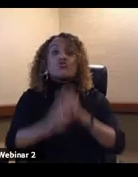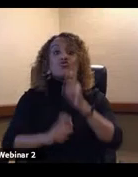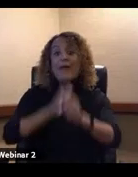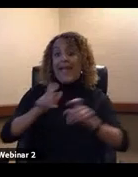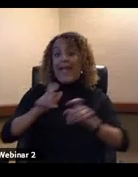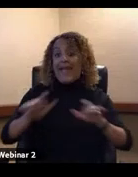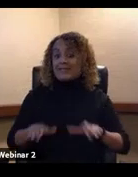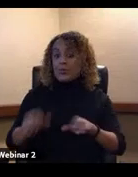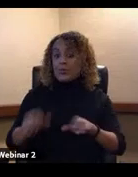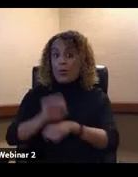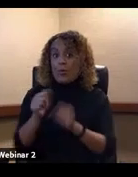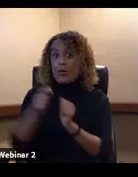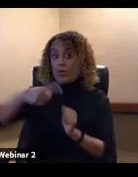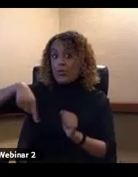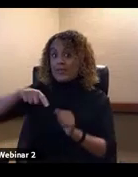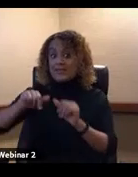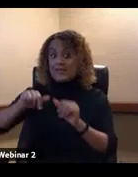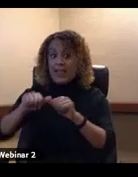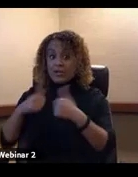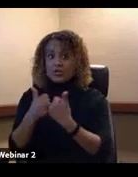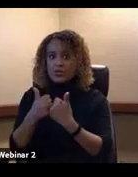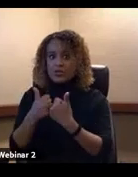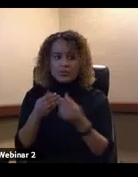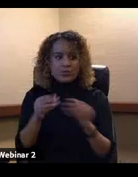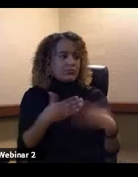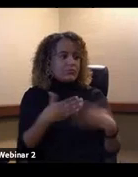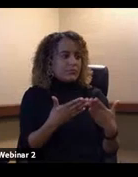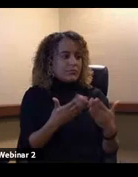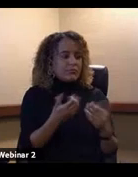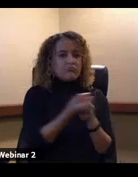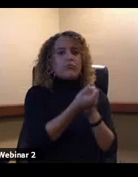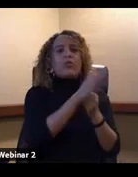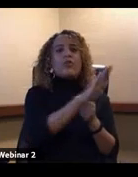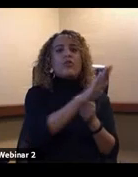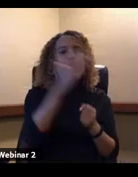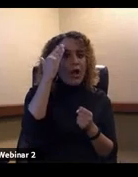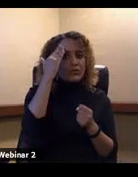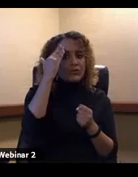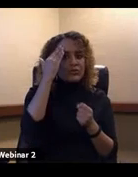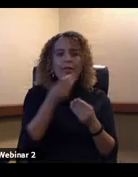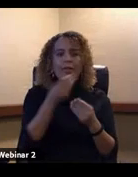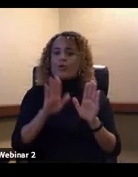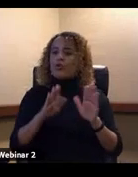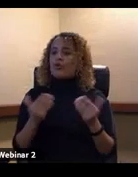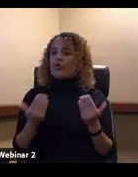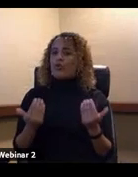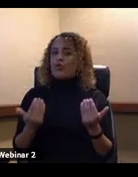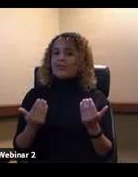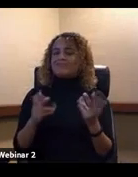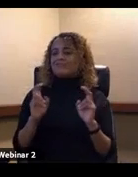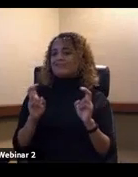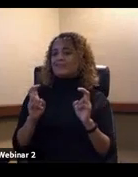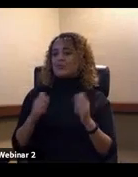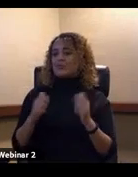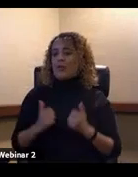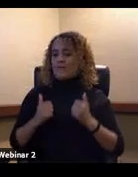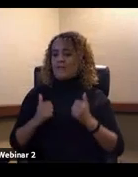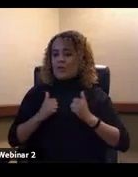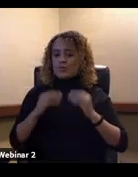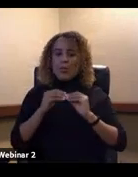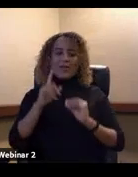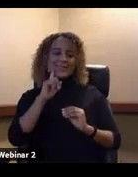Grant activities were working with these agencies to improve their knowledge and capacity on serving deaf survivors and to make their current services more